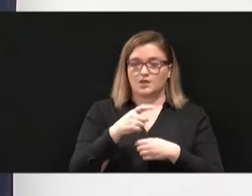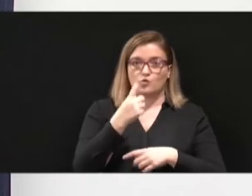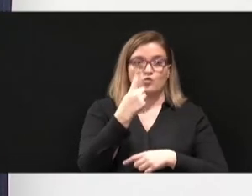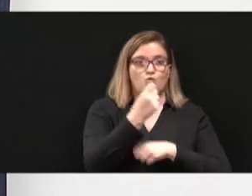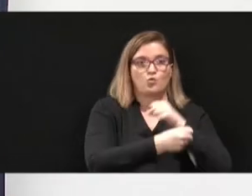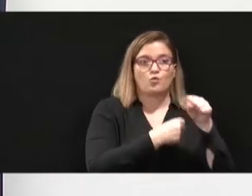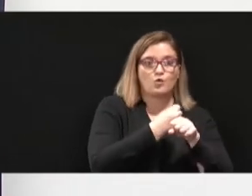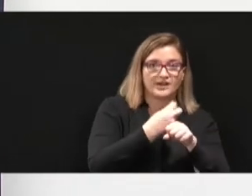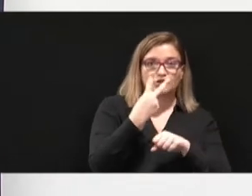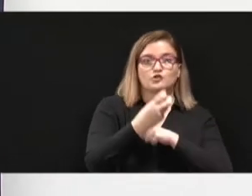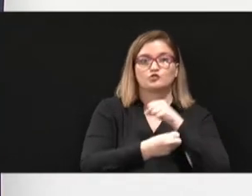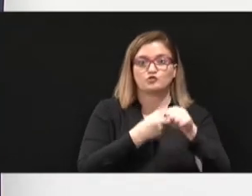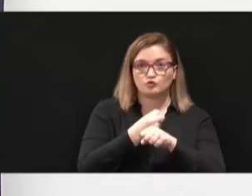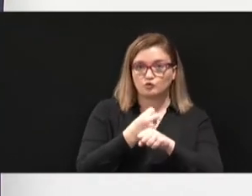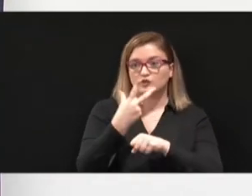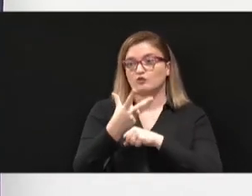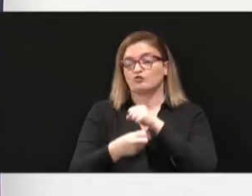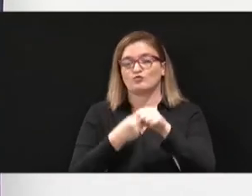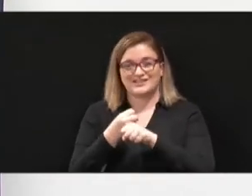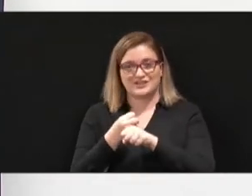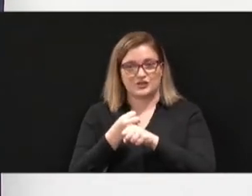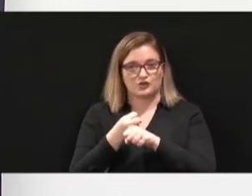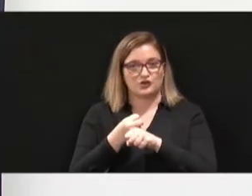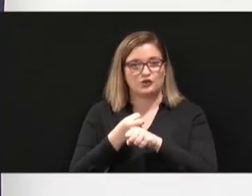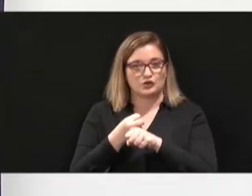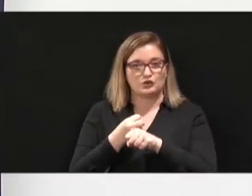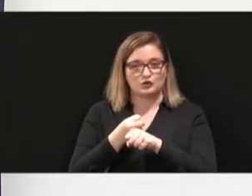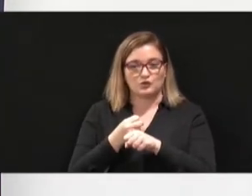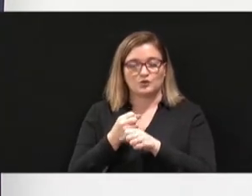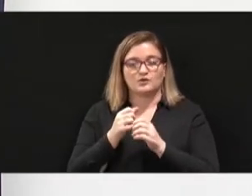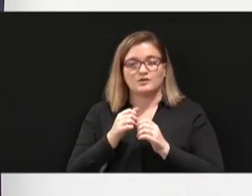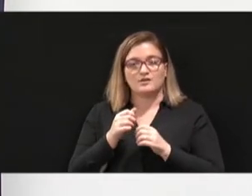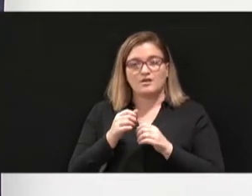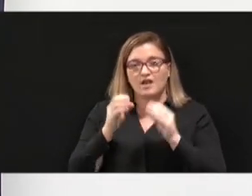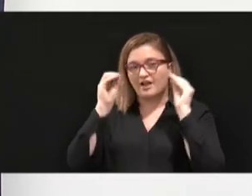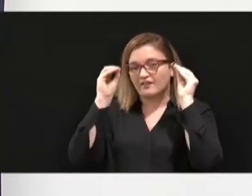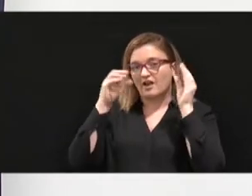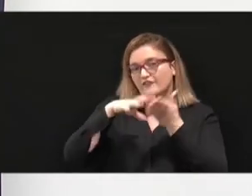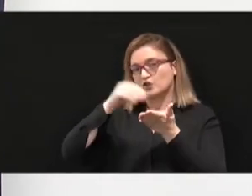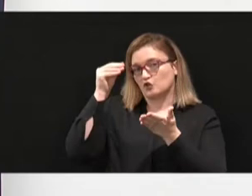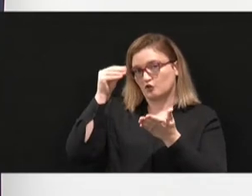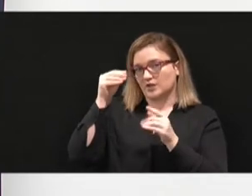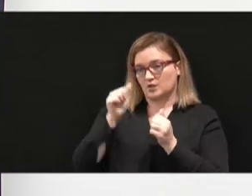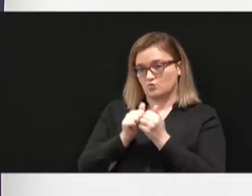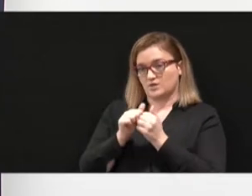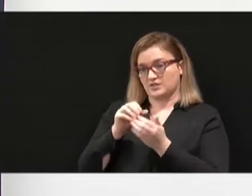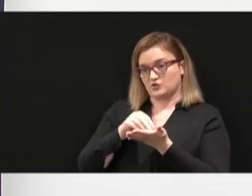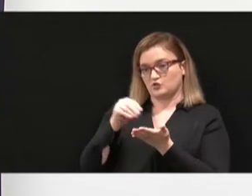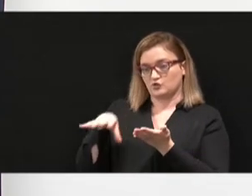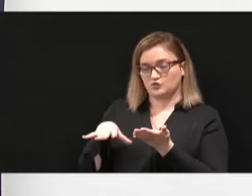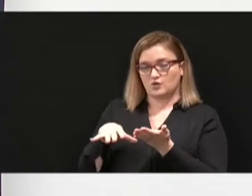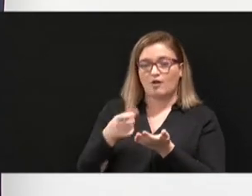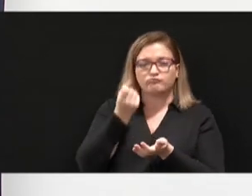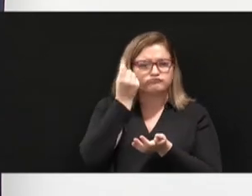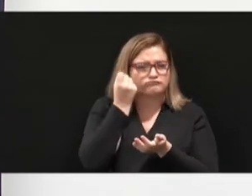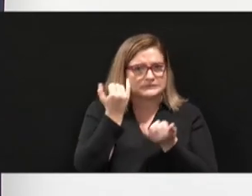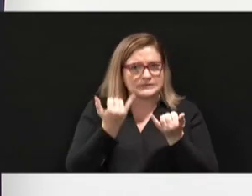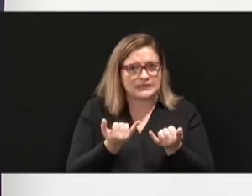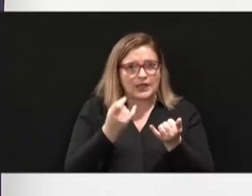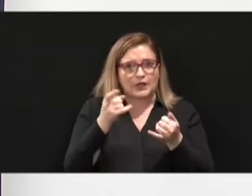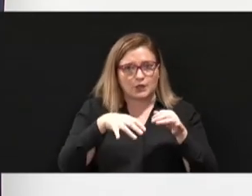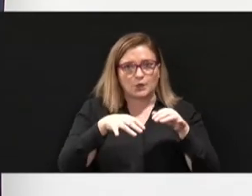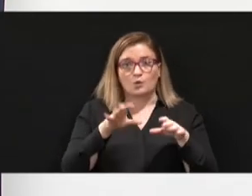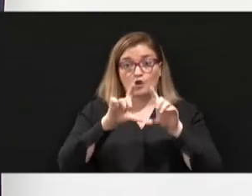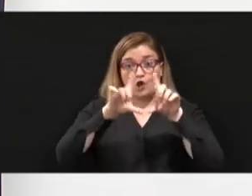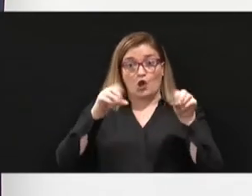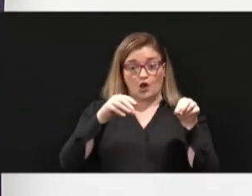two or three for students. So just know that when we start pulling cards today, that you're learning